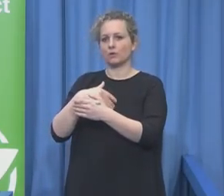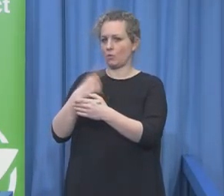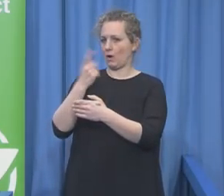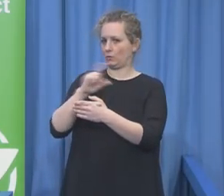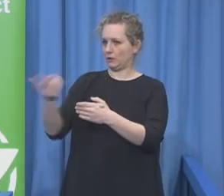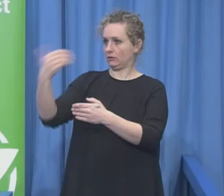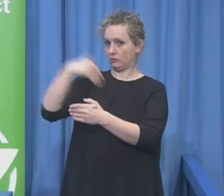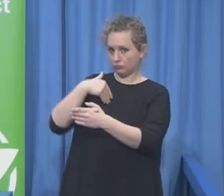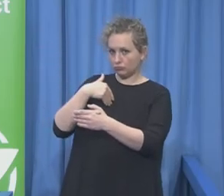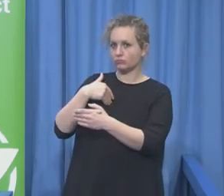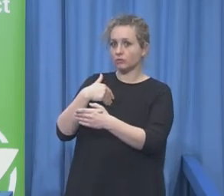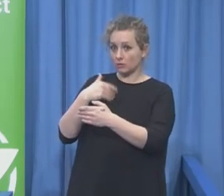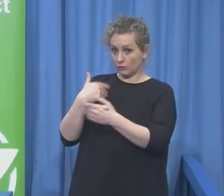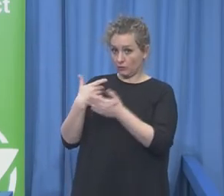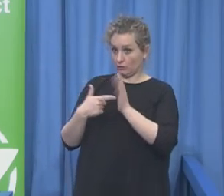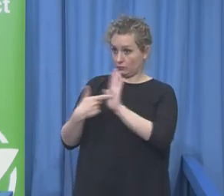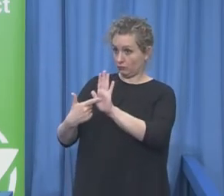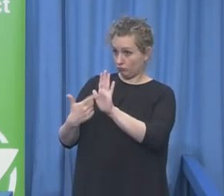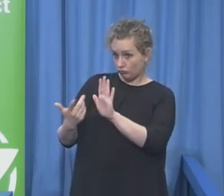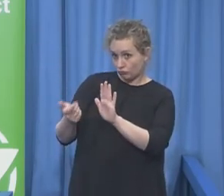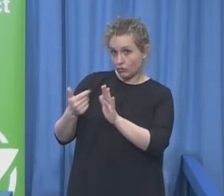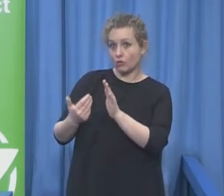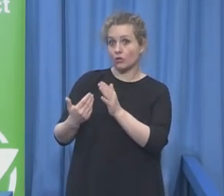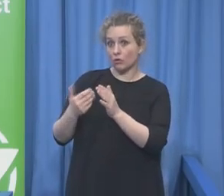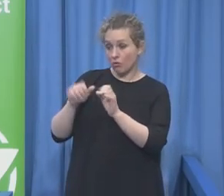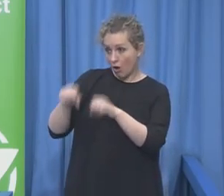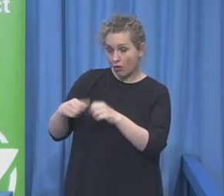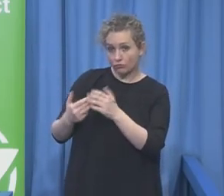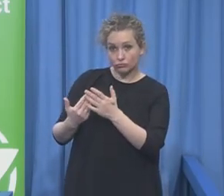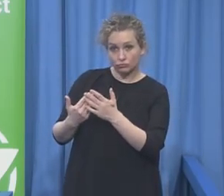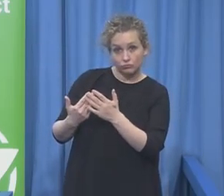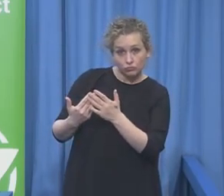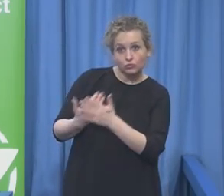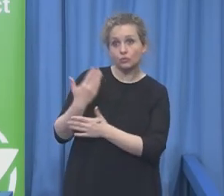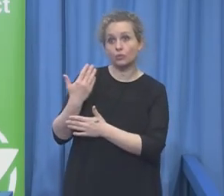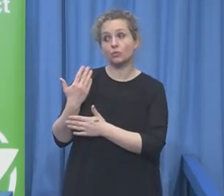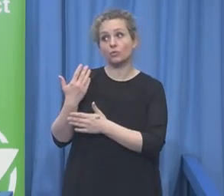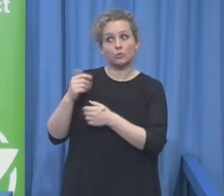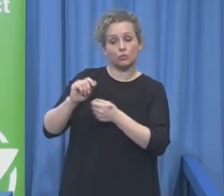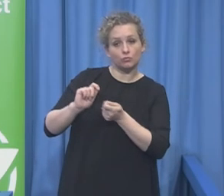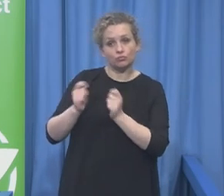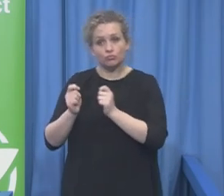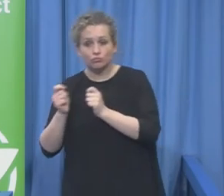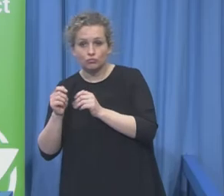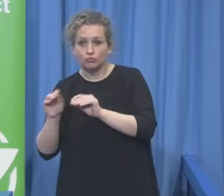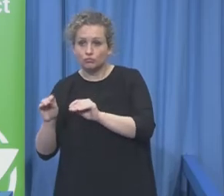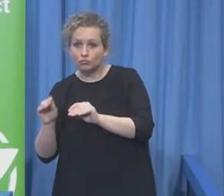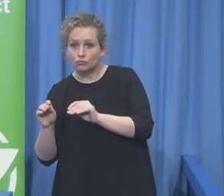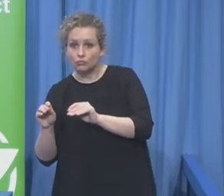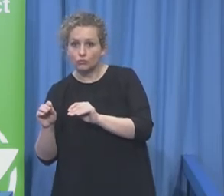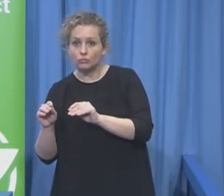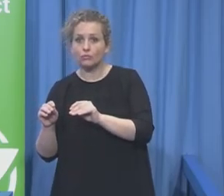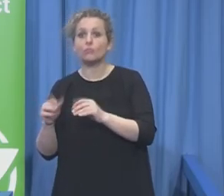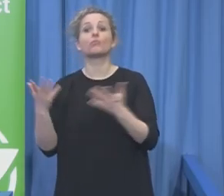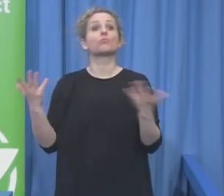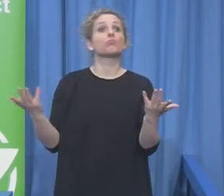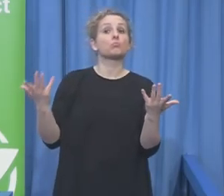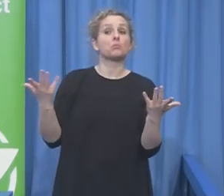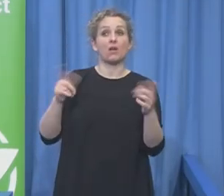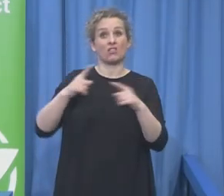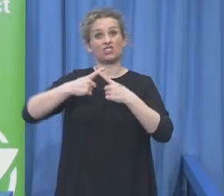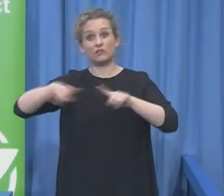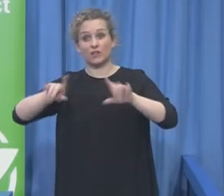it need to be customized or how it need to be changed as per the geography is required. Like I still remember my communications